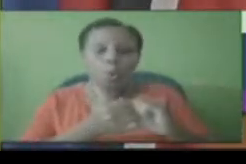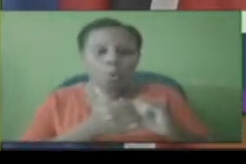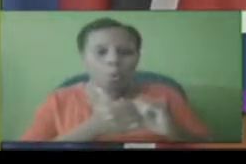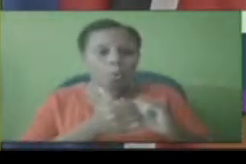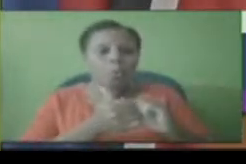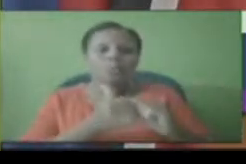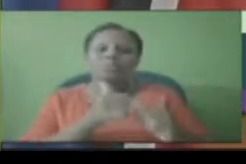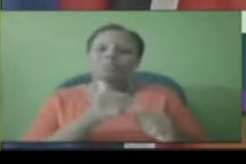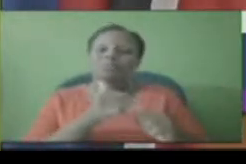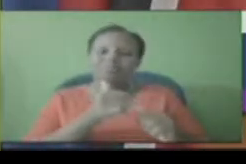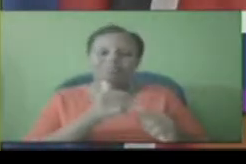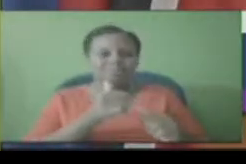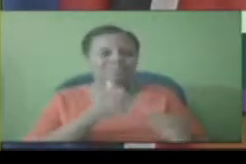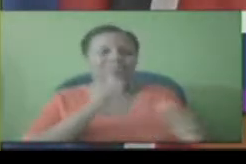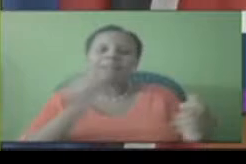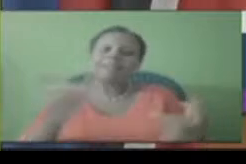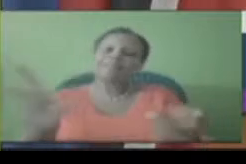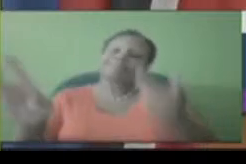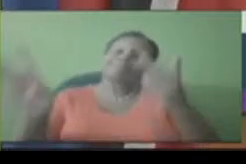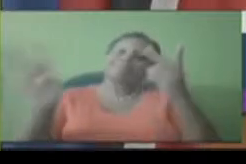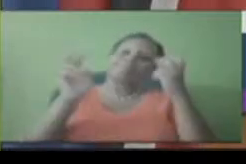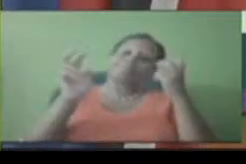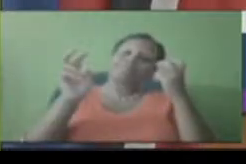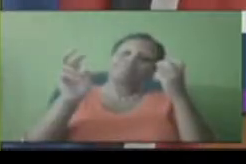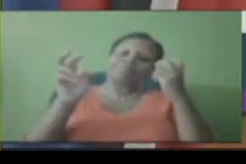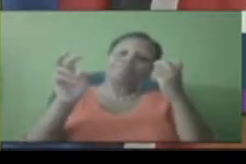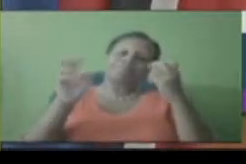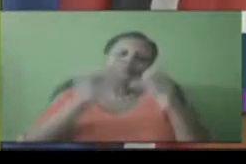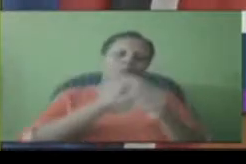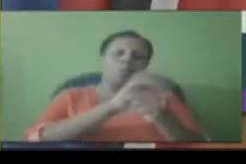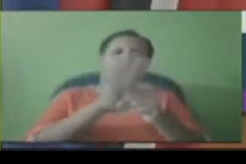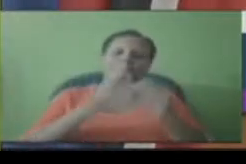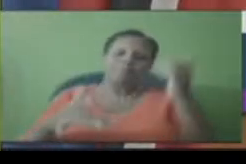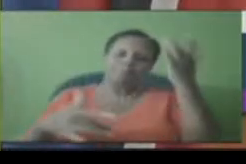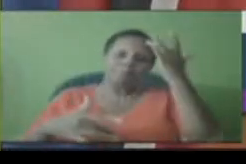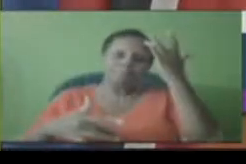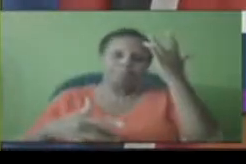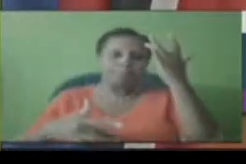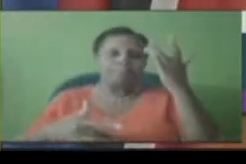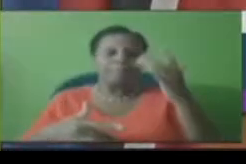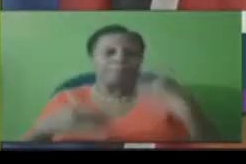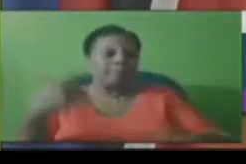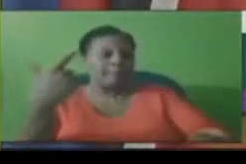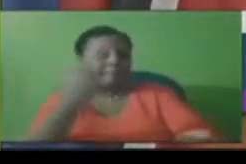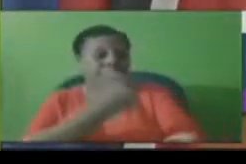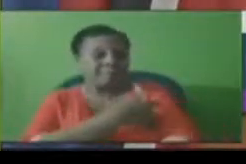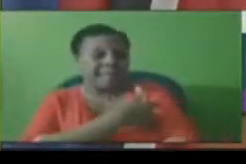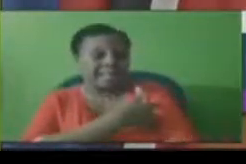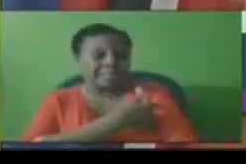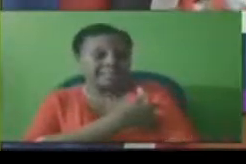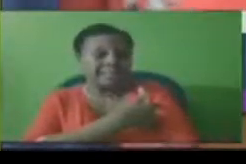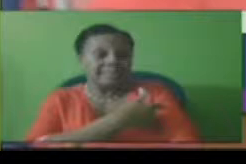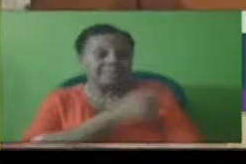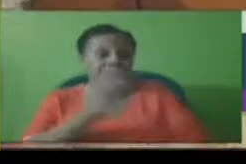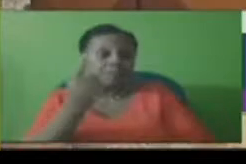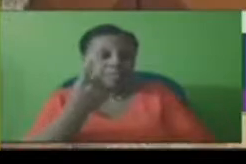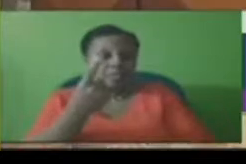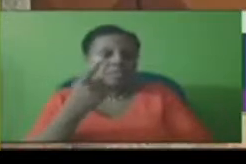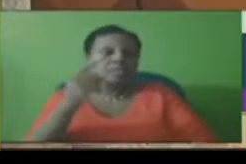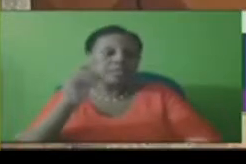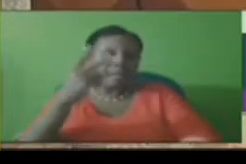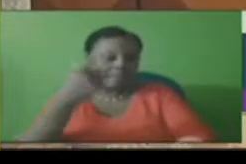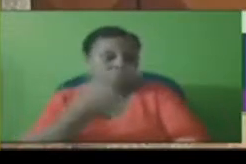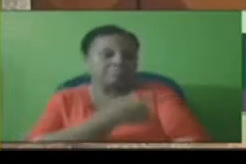vaccine and continue to practice your 3 W's. Thank you. Let me